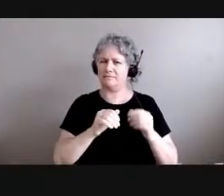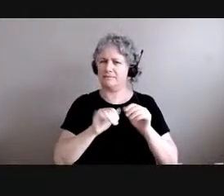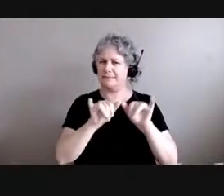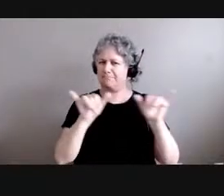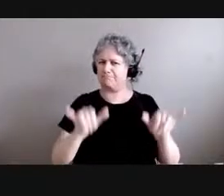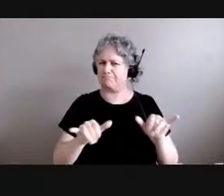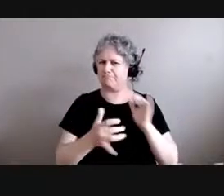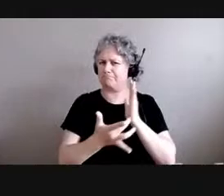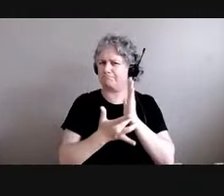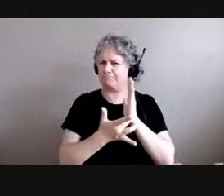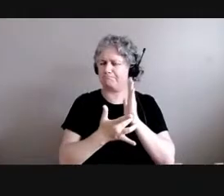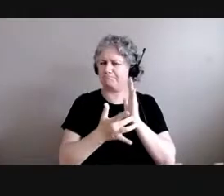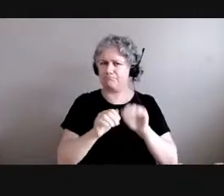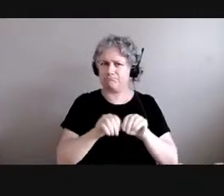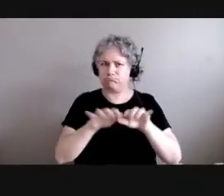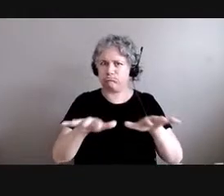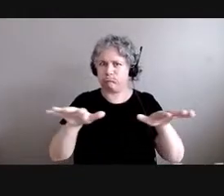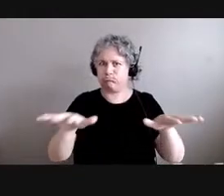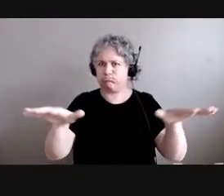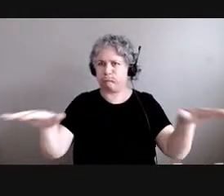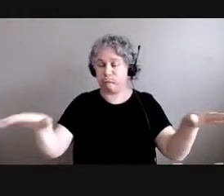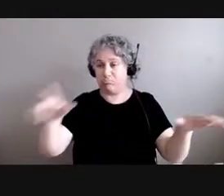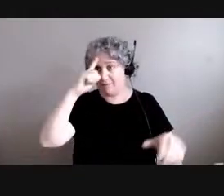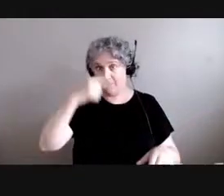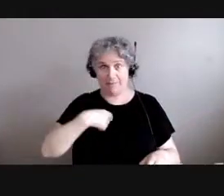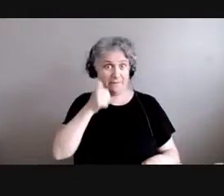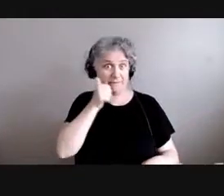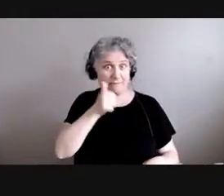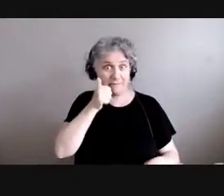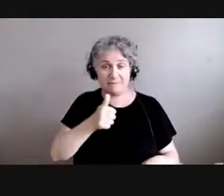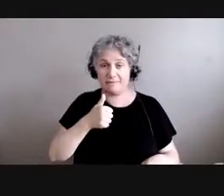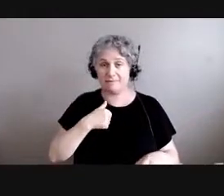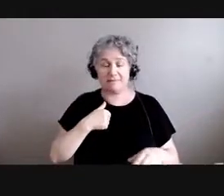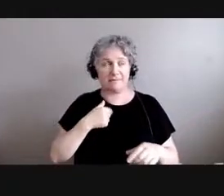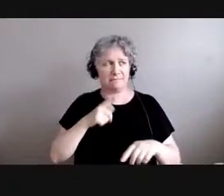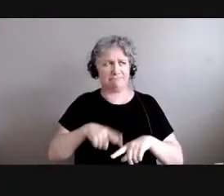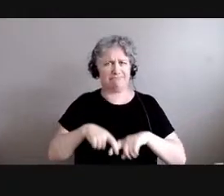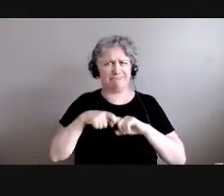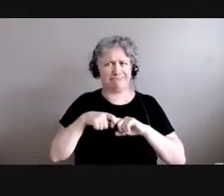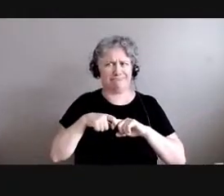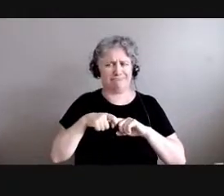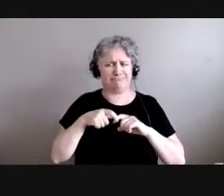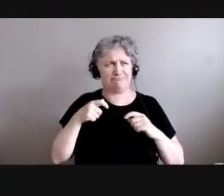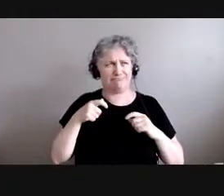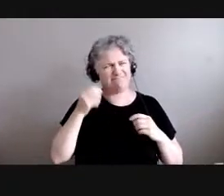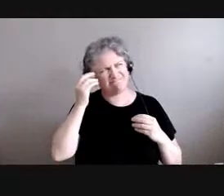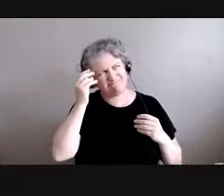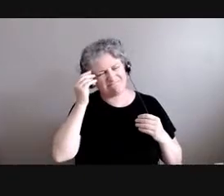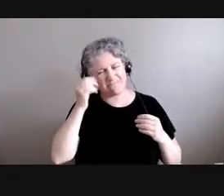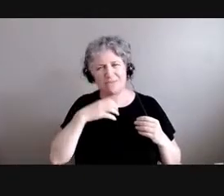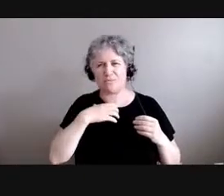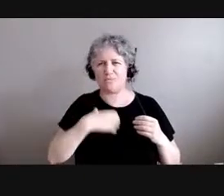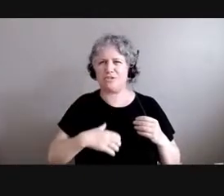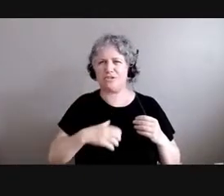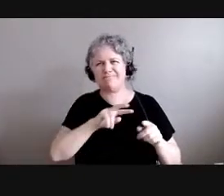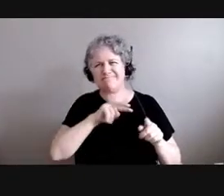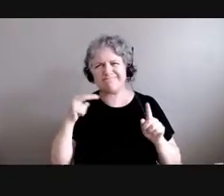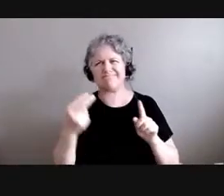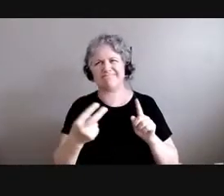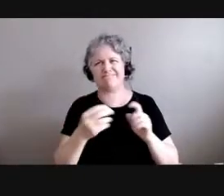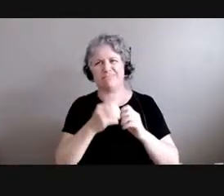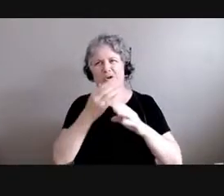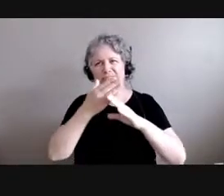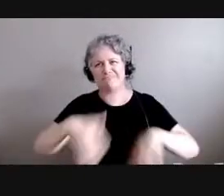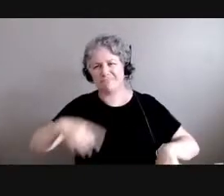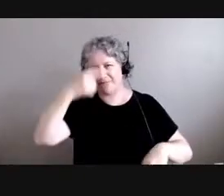me in my daily life, there's so many times where I'll just stop and be like, oh, I wish this was done this way to be more